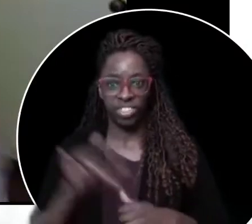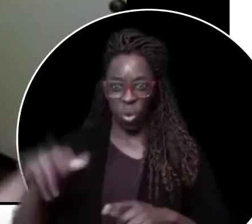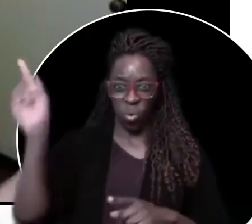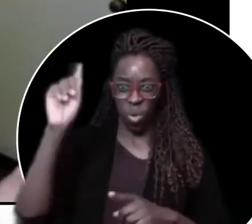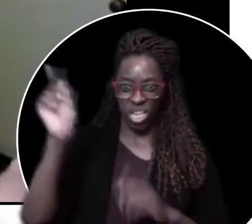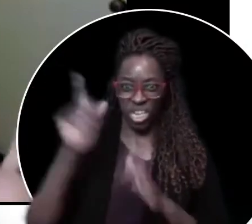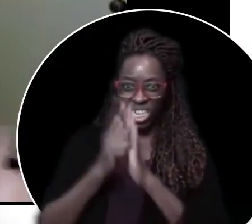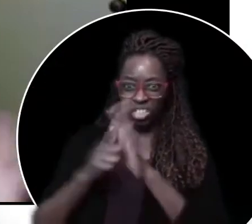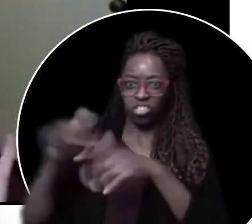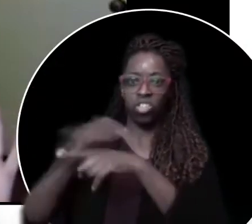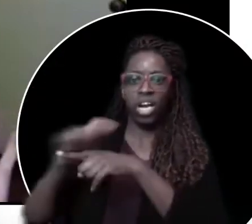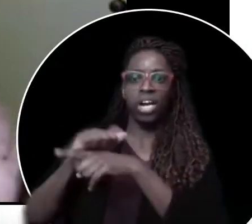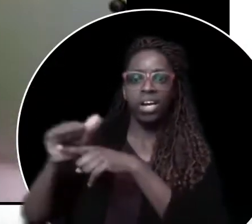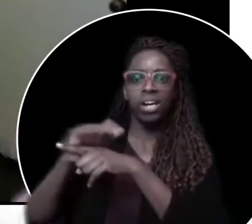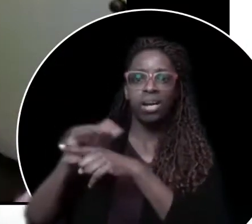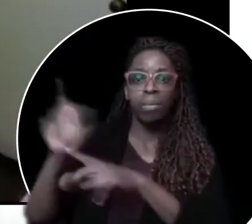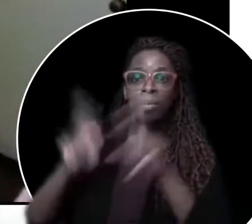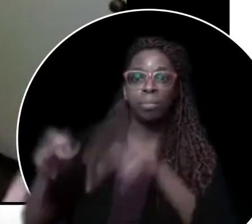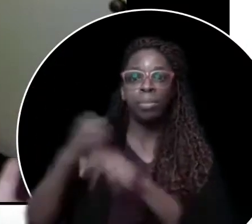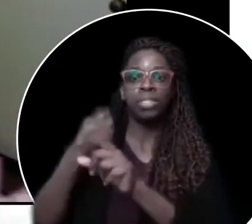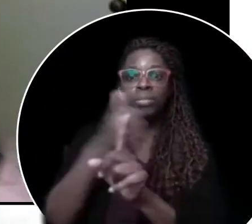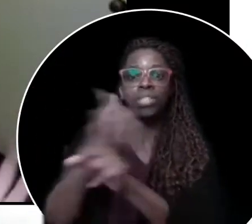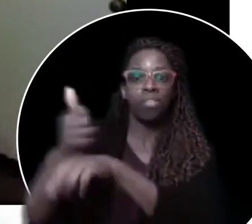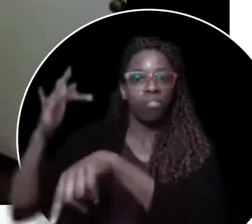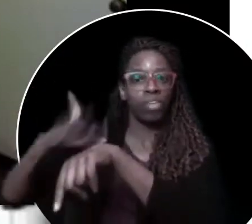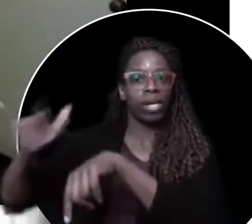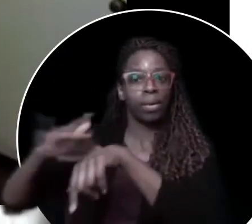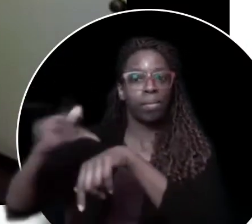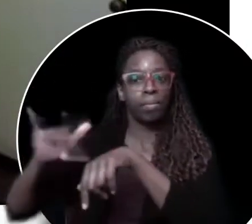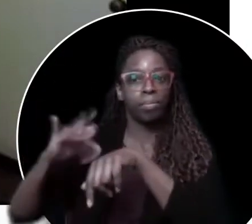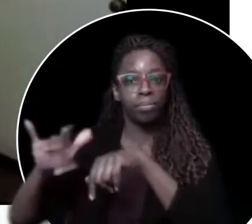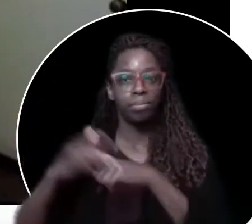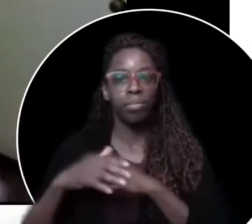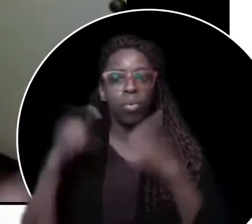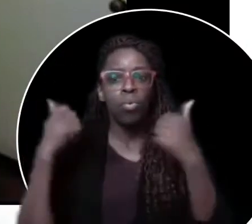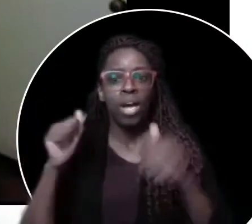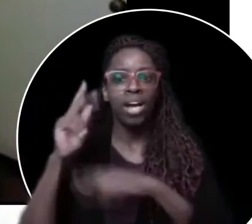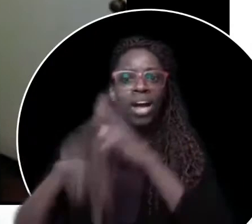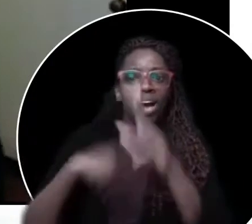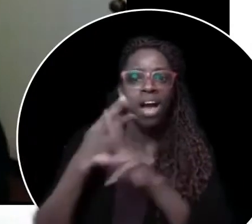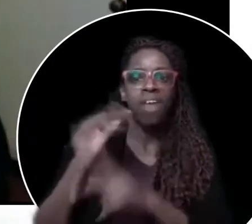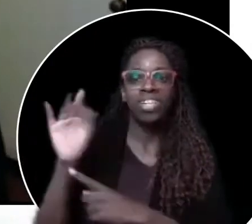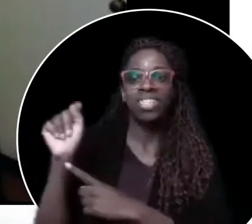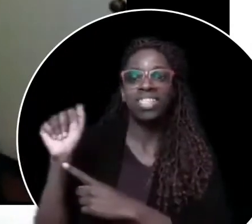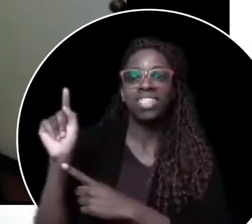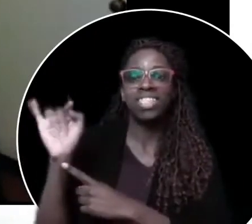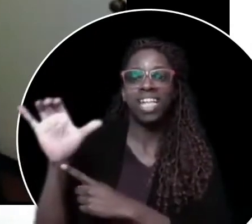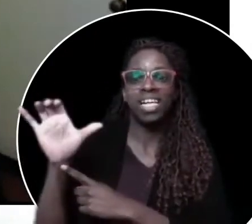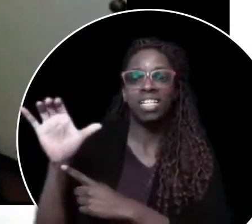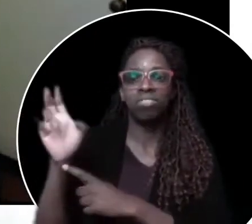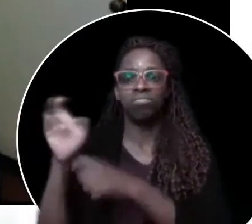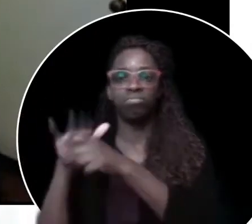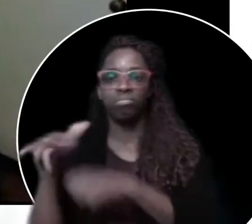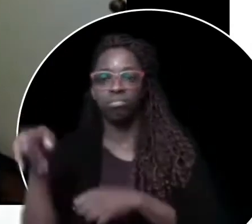Whether it's filing something in a court, or it's protesting with a sign, or